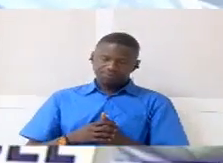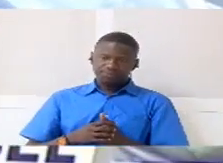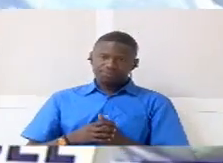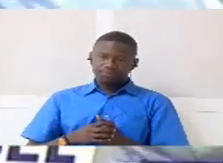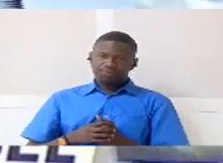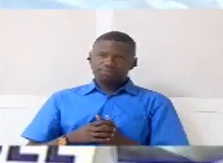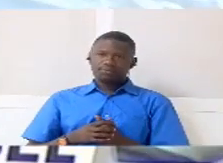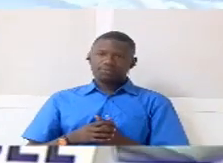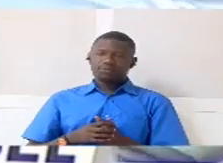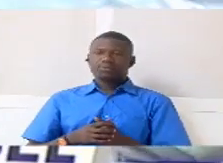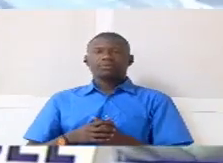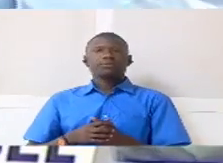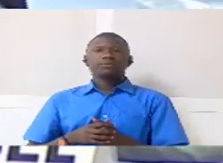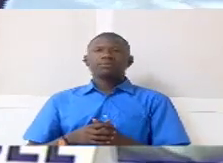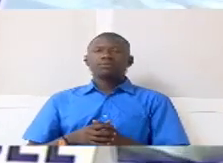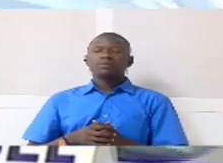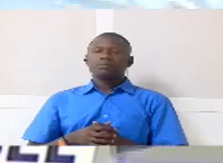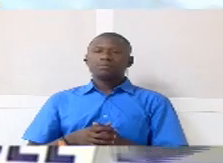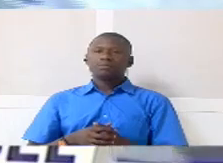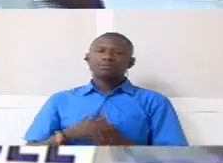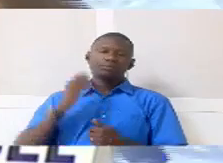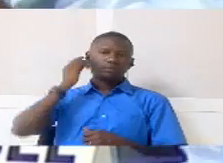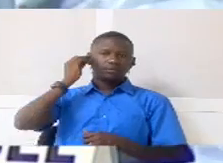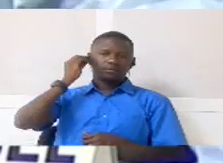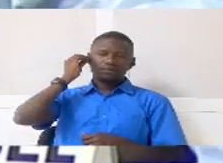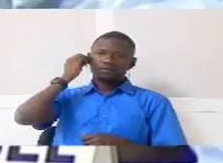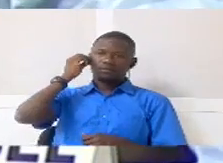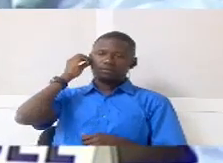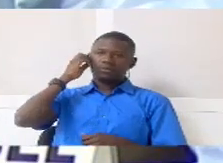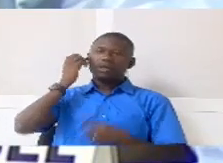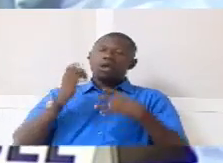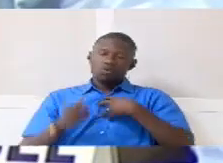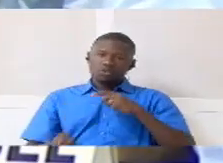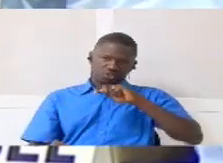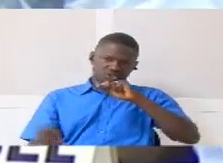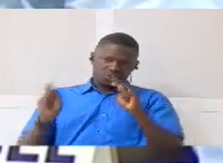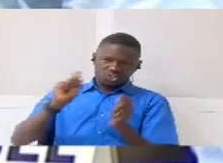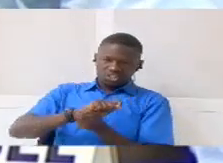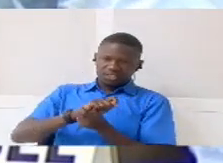I would change the question a little bit, and I'll take a step backwards.